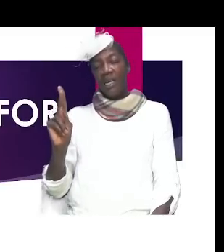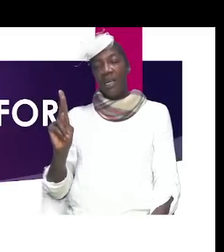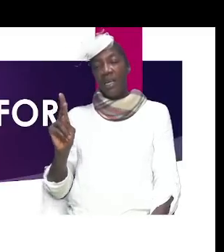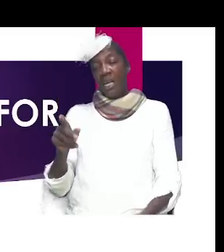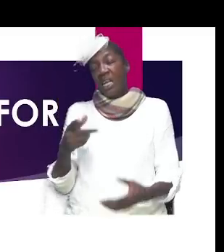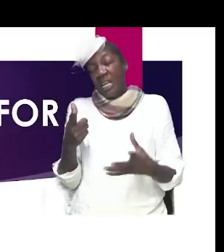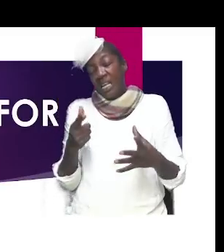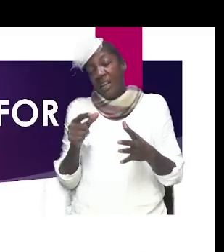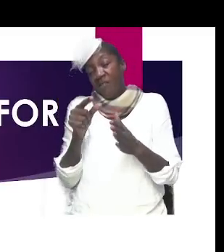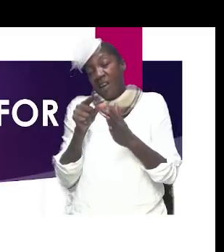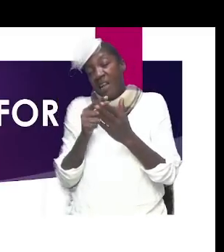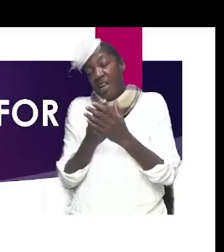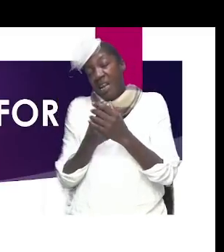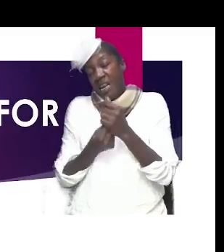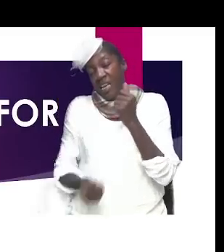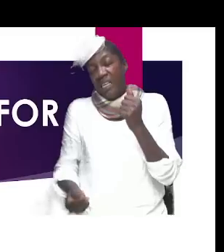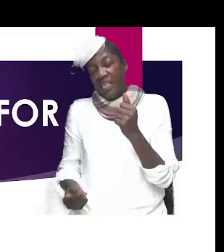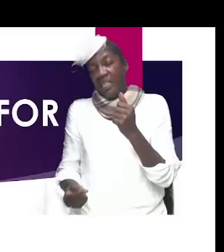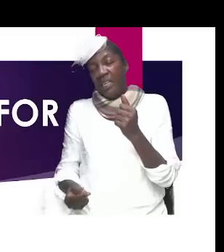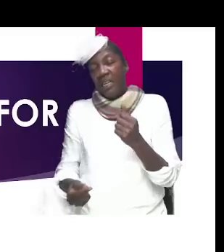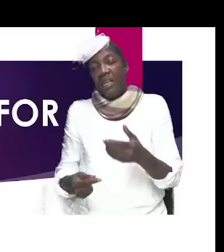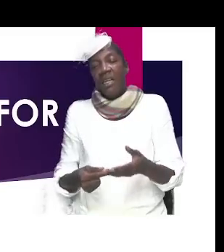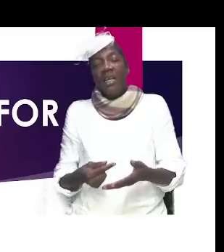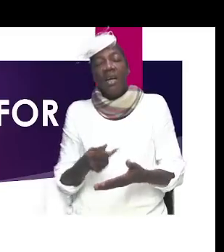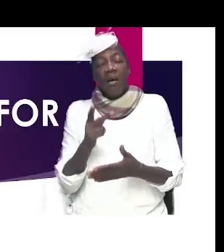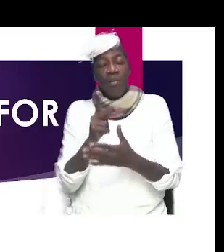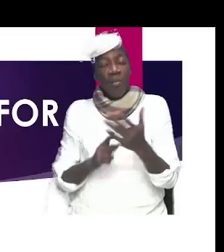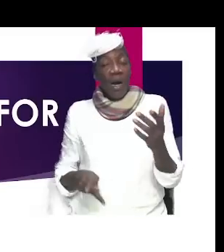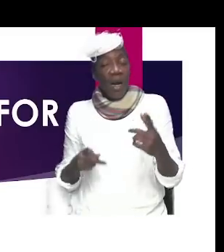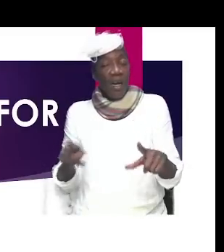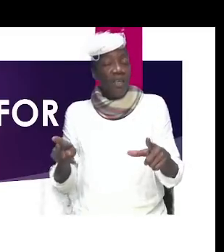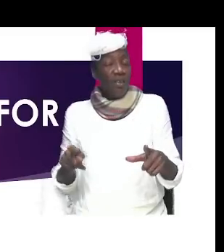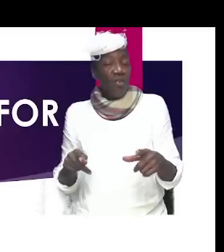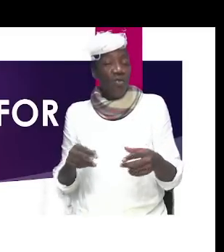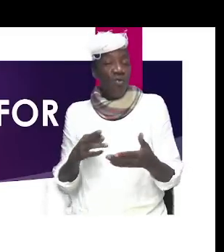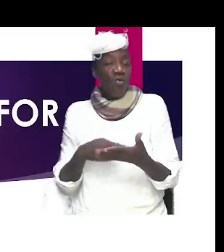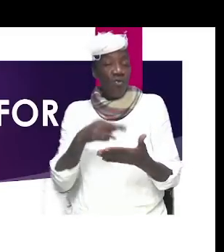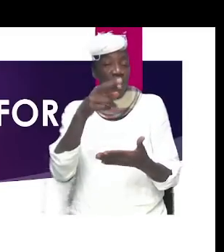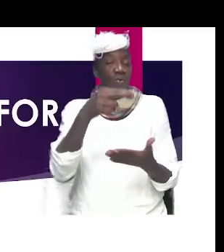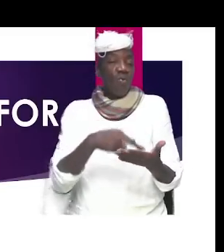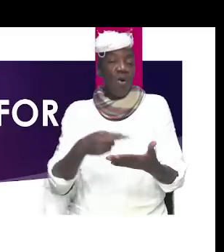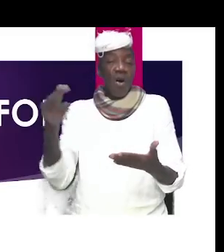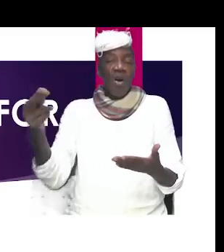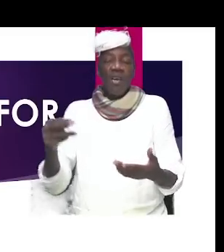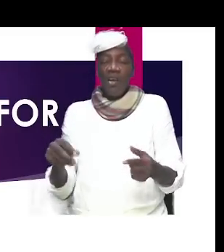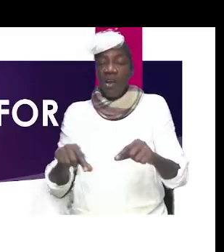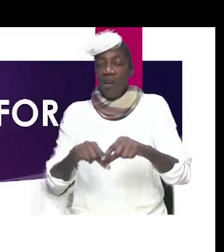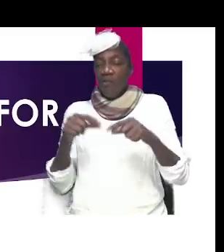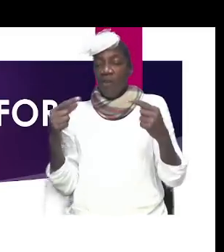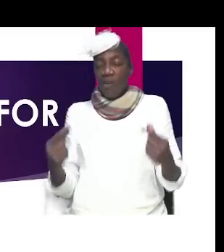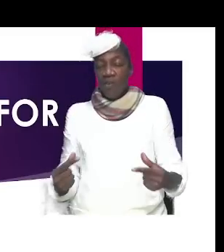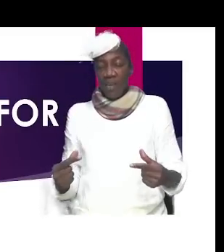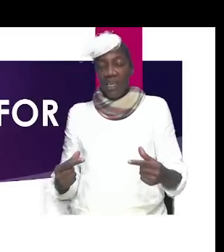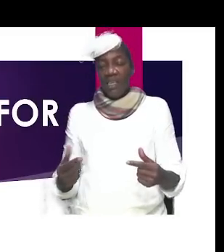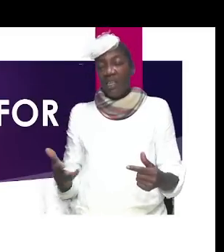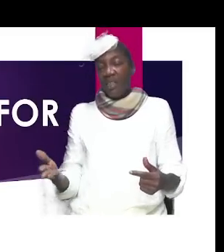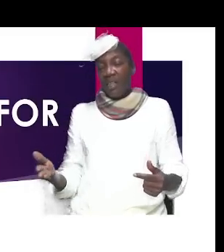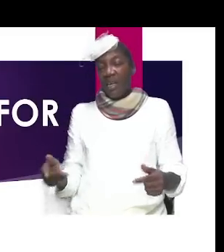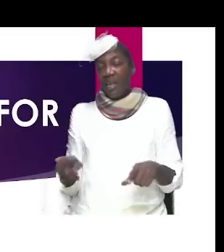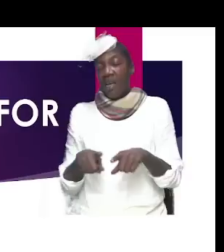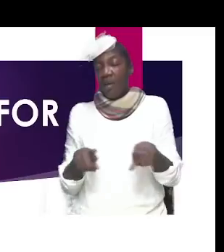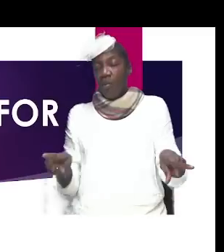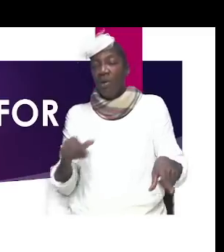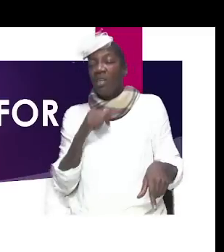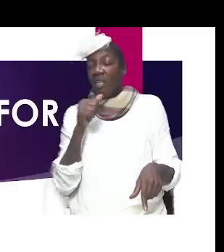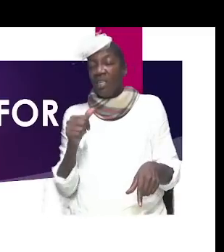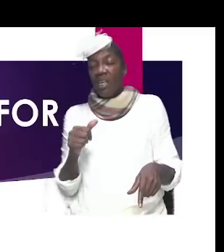amount and be rewarded for a greater thing. So it's not just the amount. Yes, it is the attitude. Understand